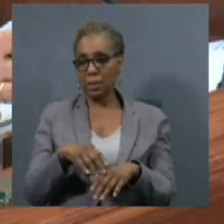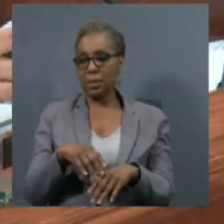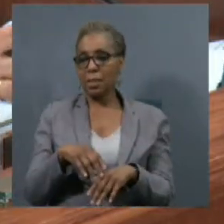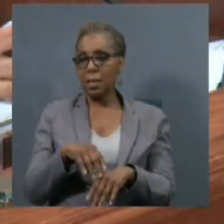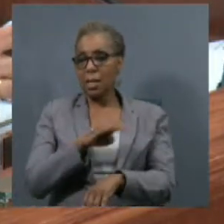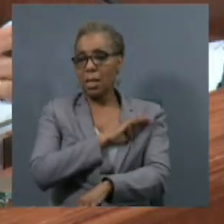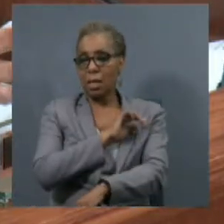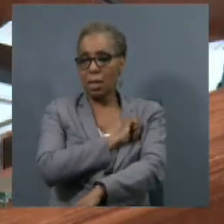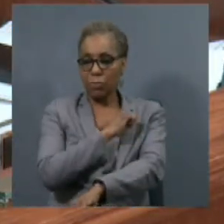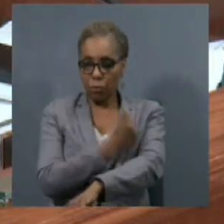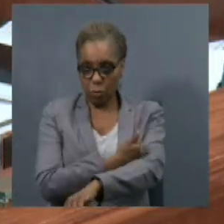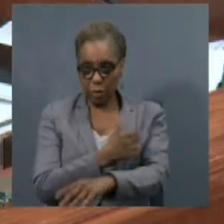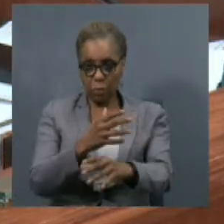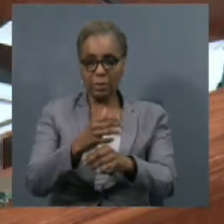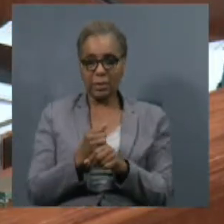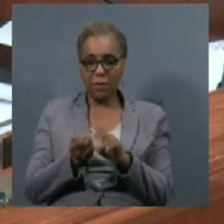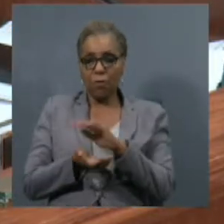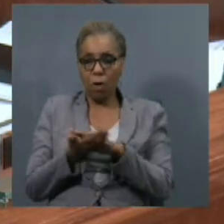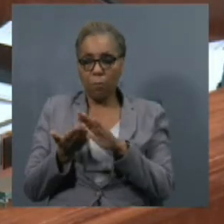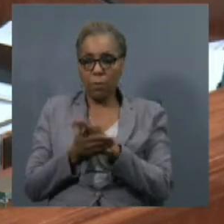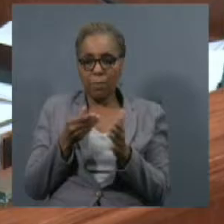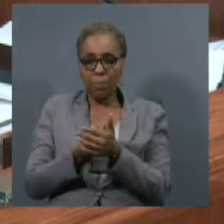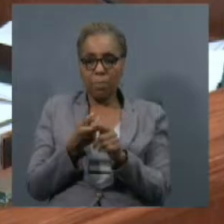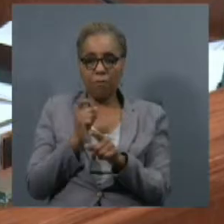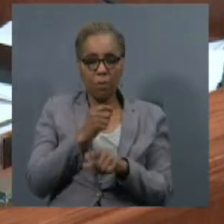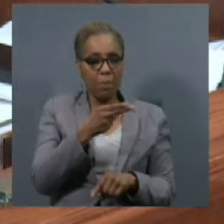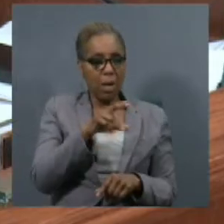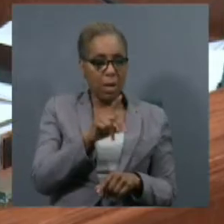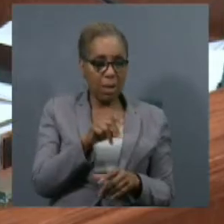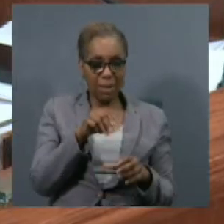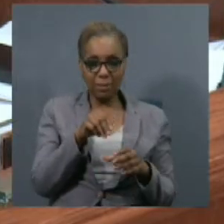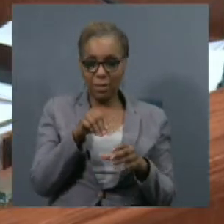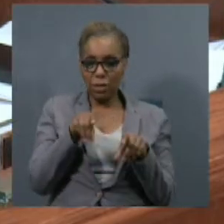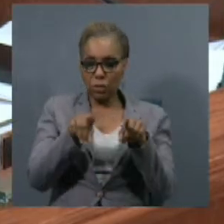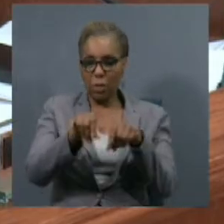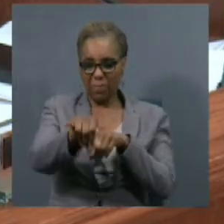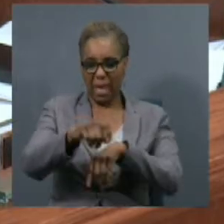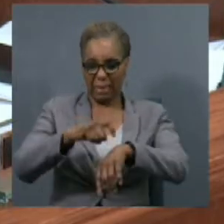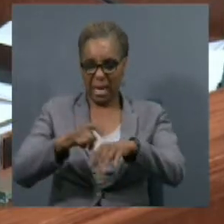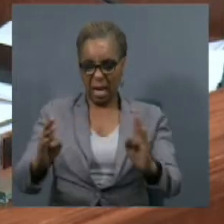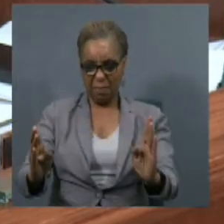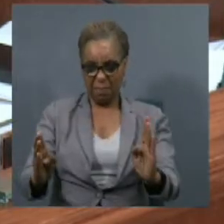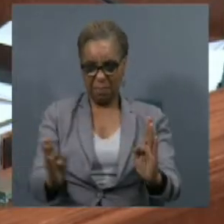has received operational funds from HUD in this period of time.